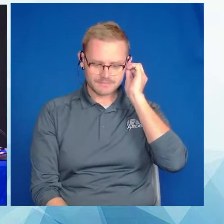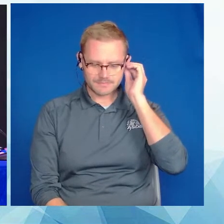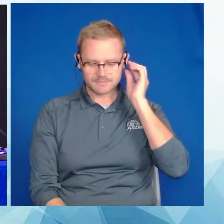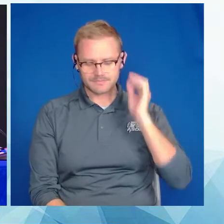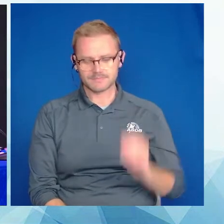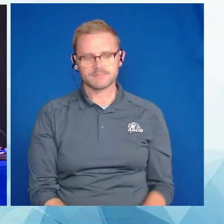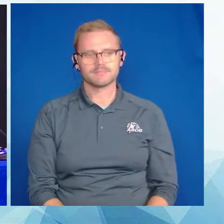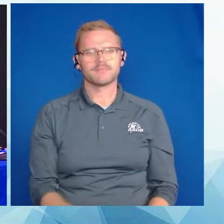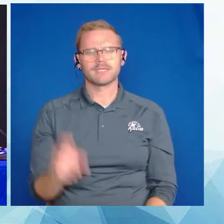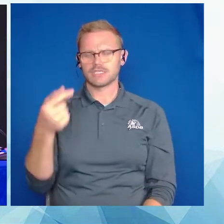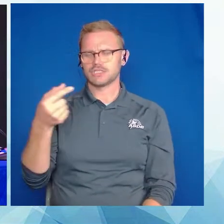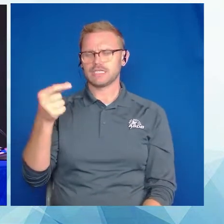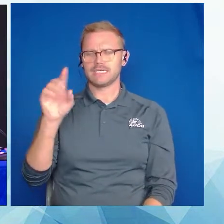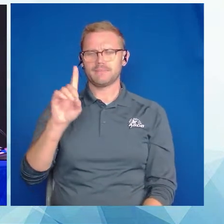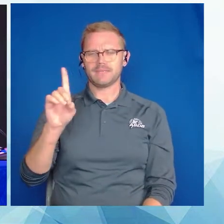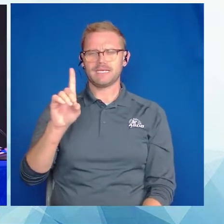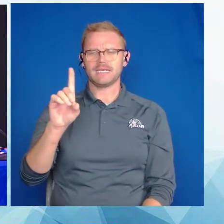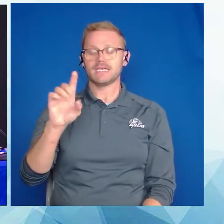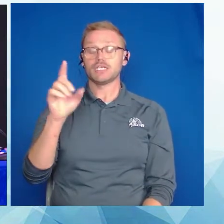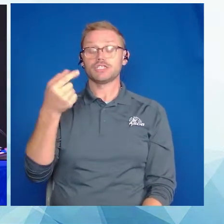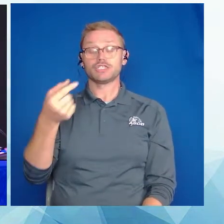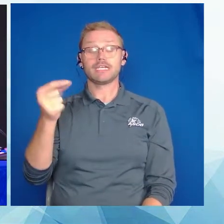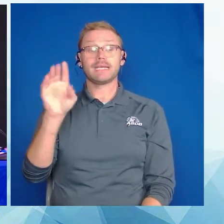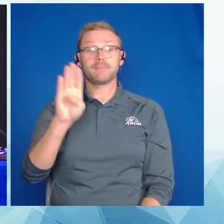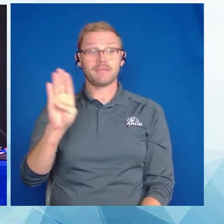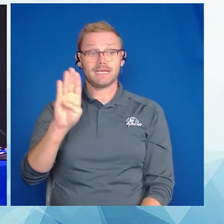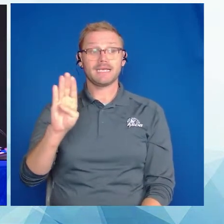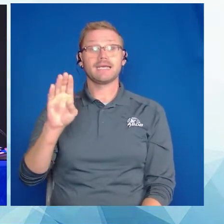And then GBEBA, is that a